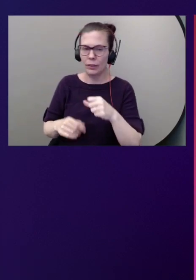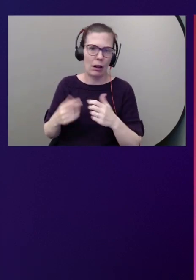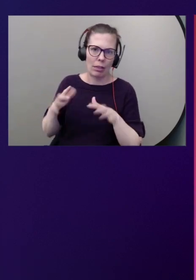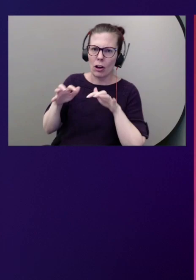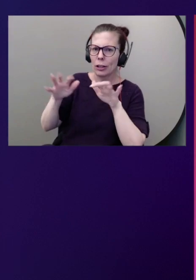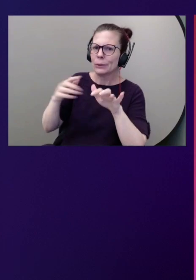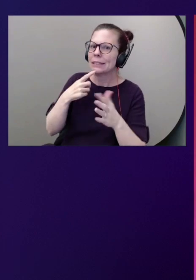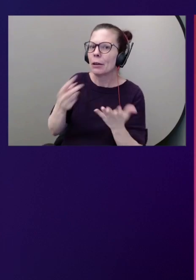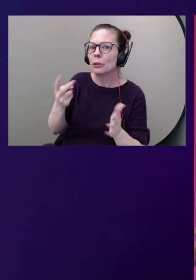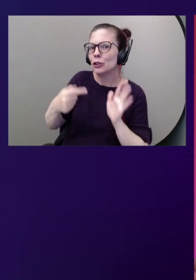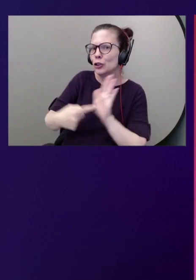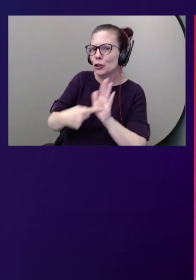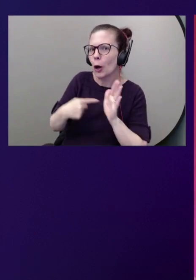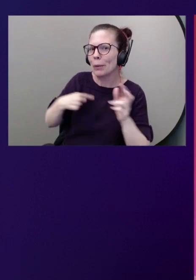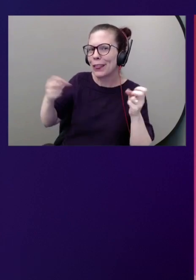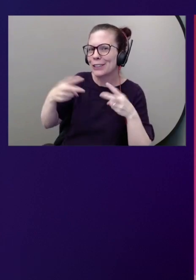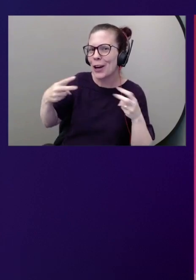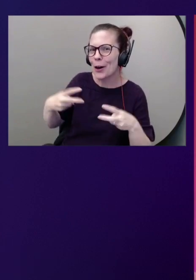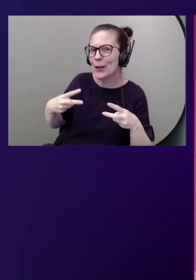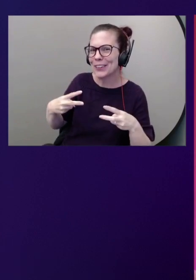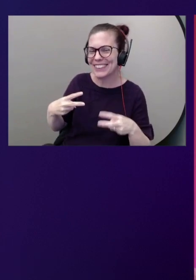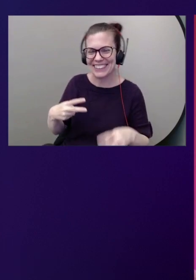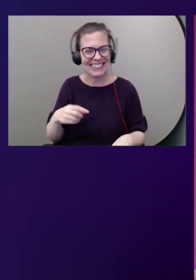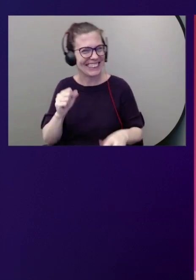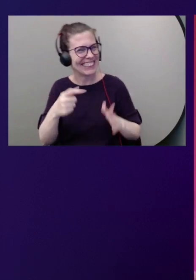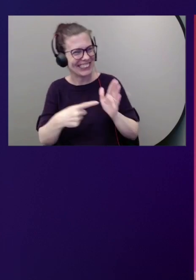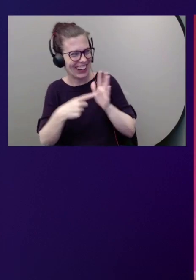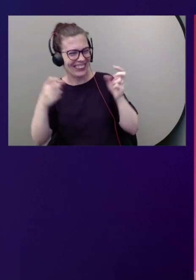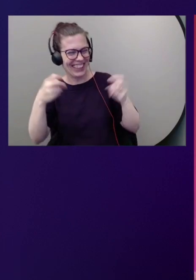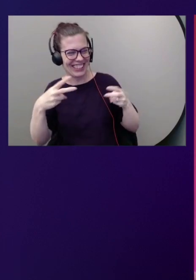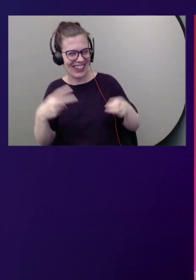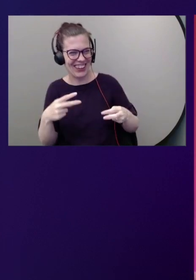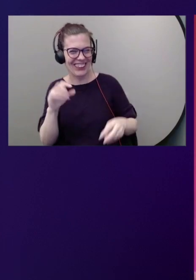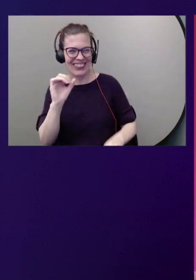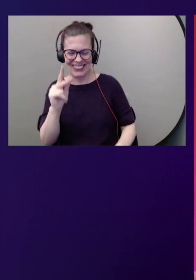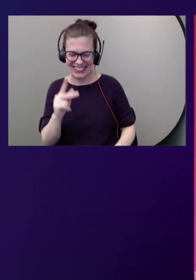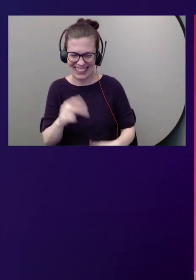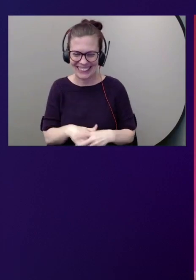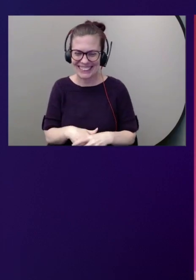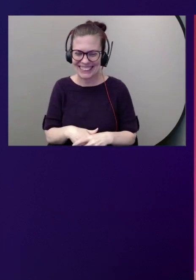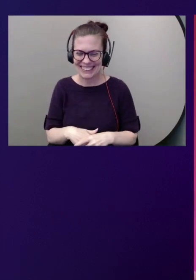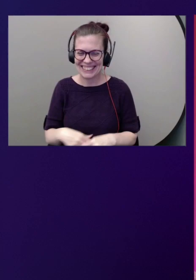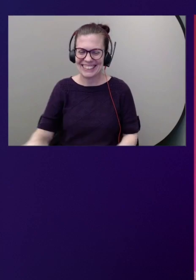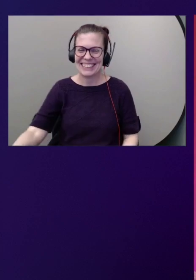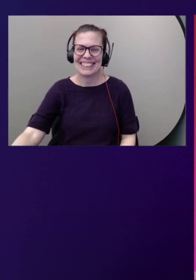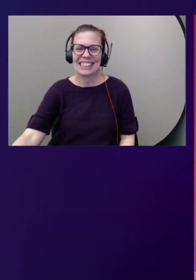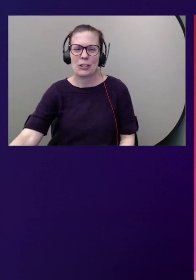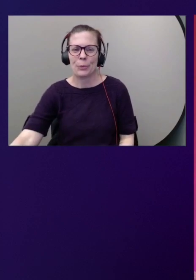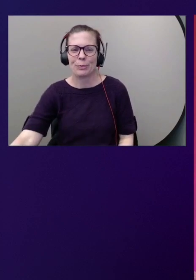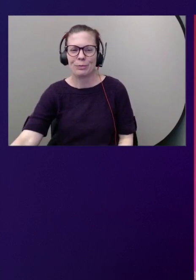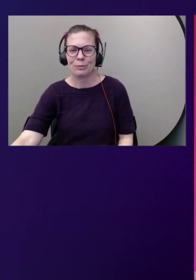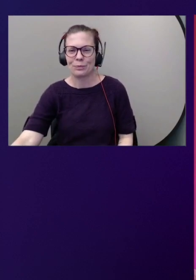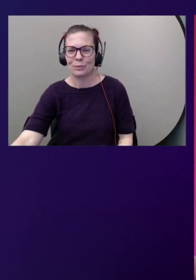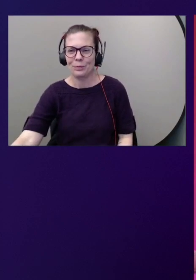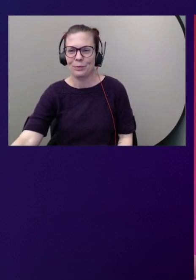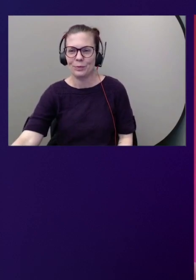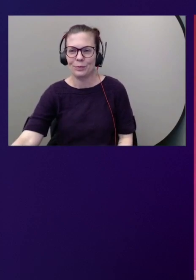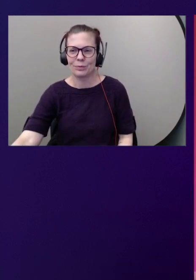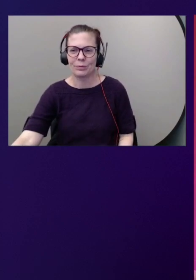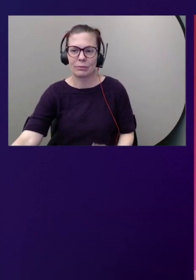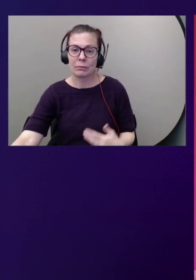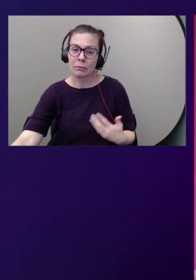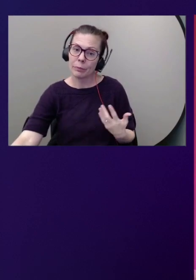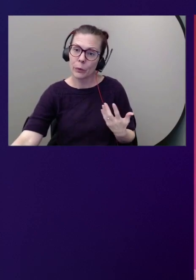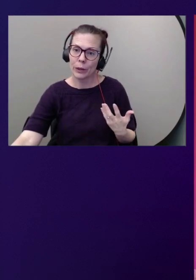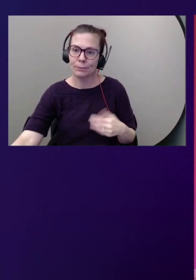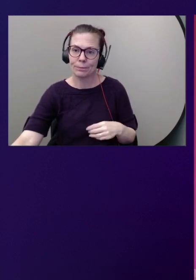the code. Show the code. Yeah, Let's get started. Let's do it. So I guess first thing we have